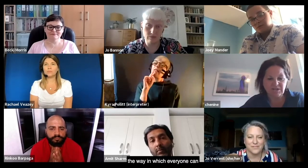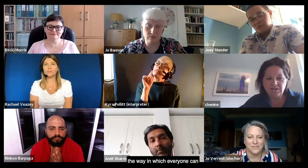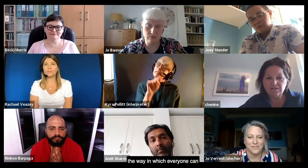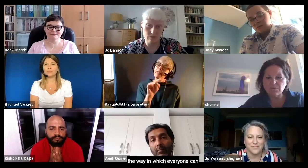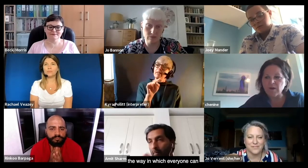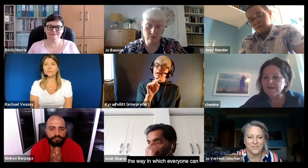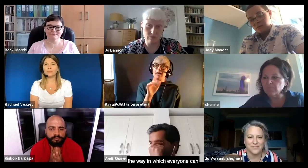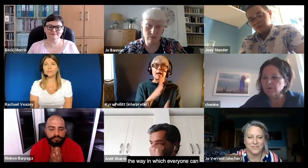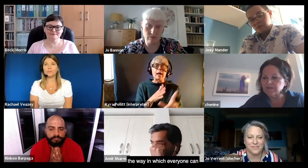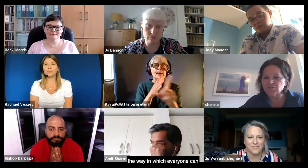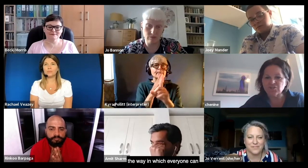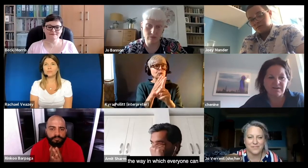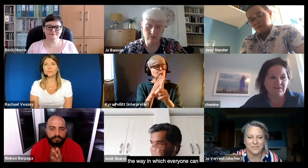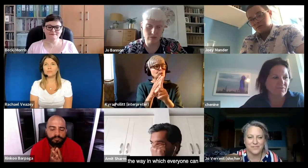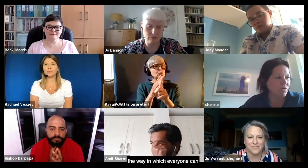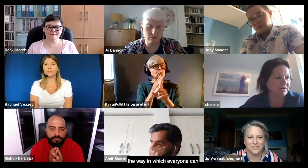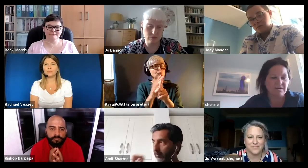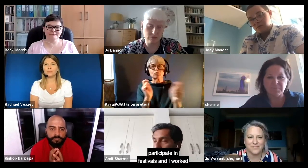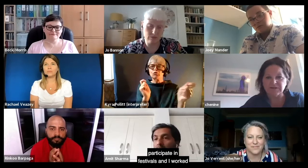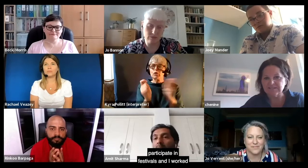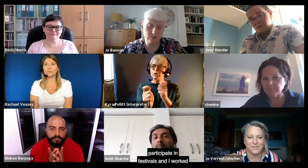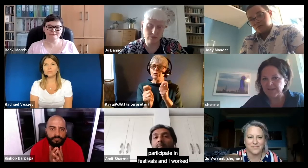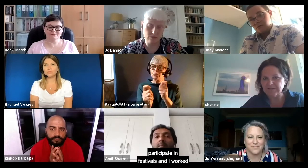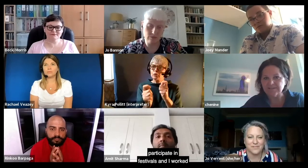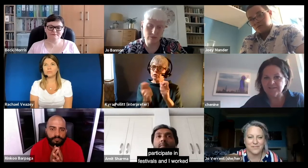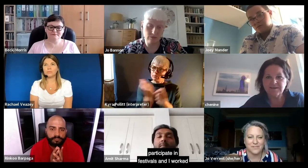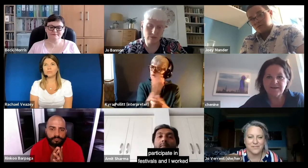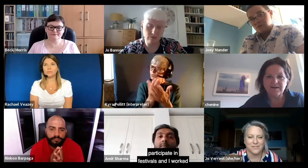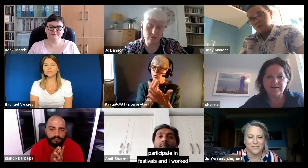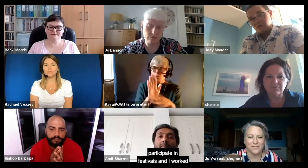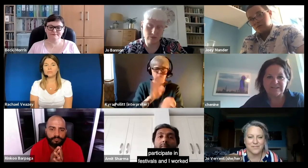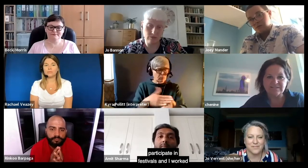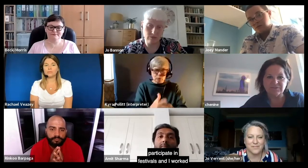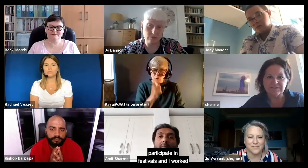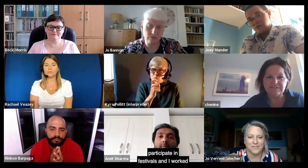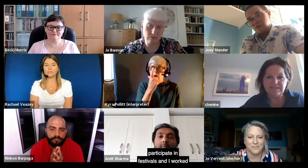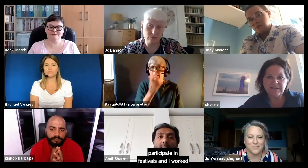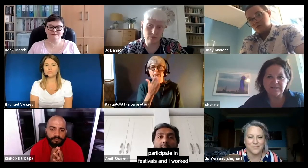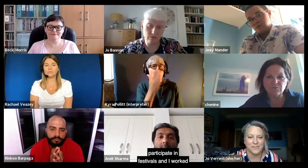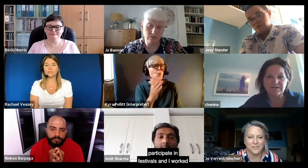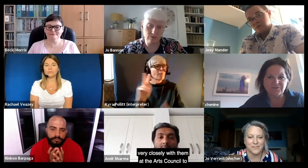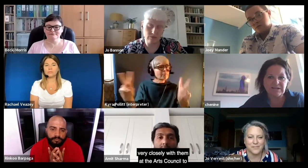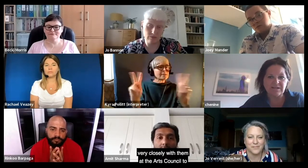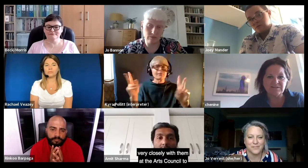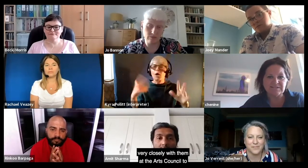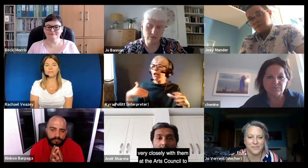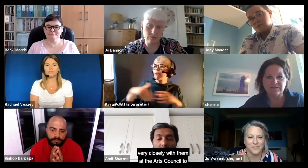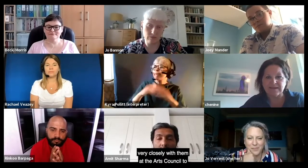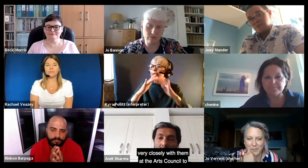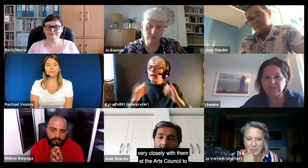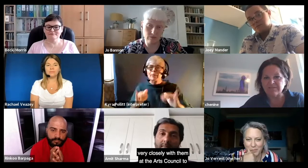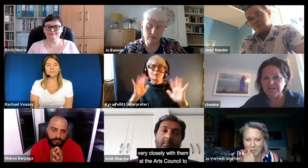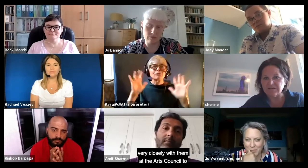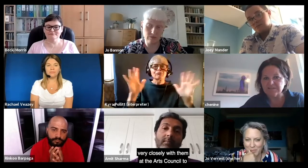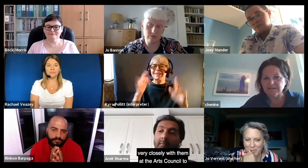change the way in which everyone can participate in festivals. And I worked very closely with